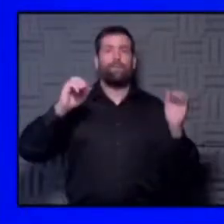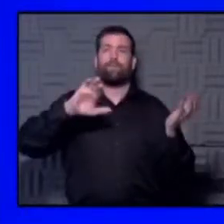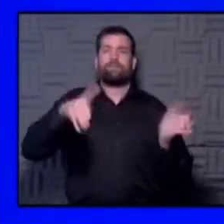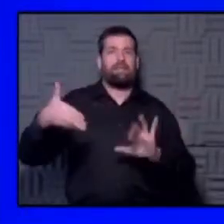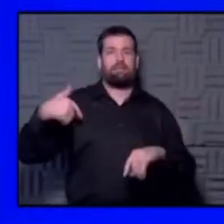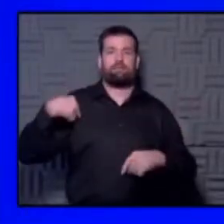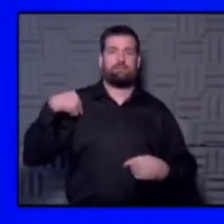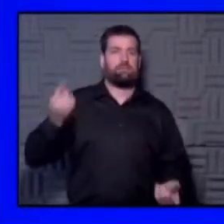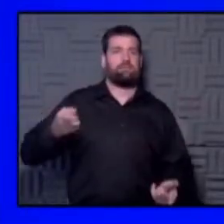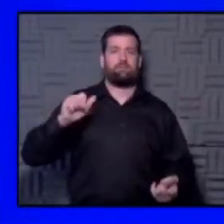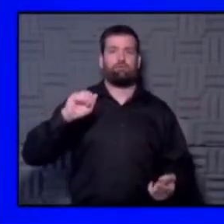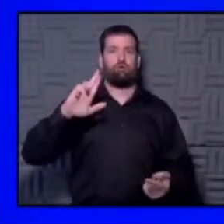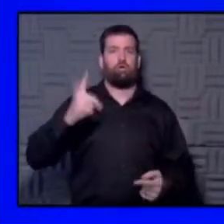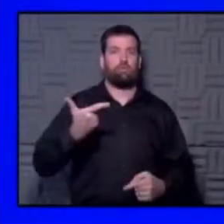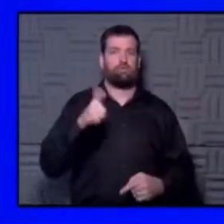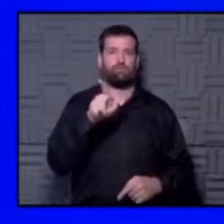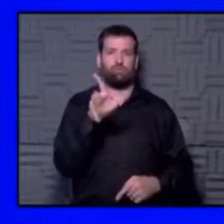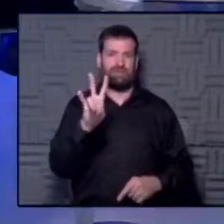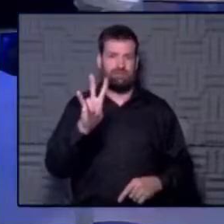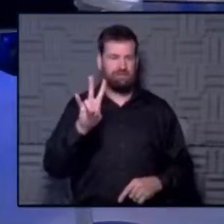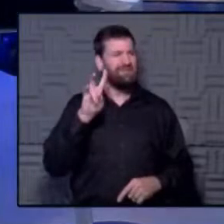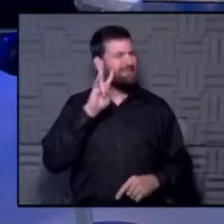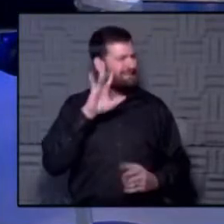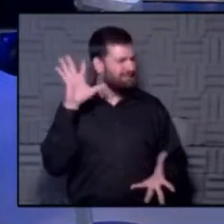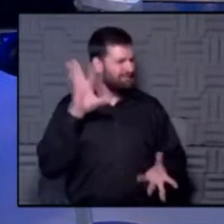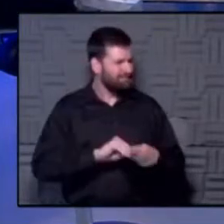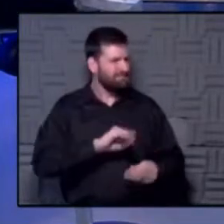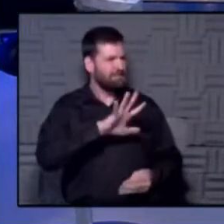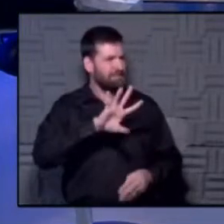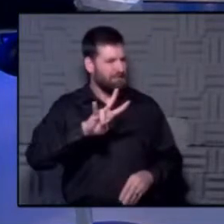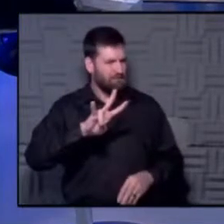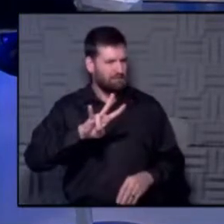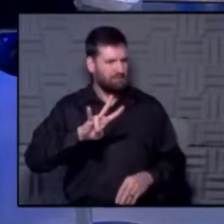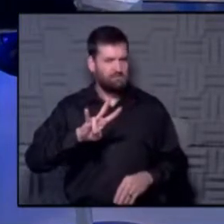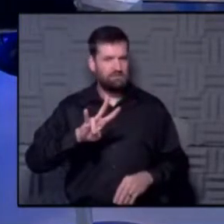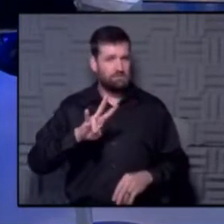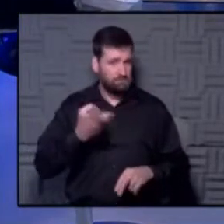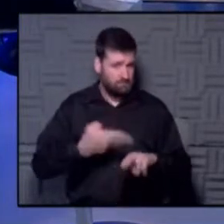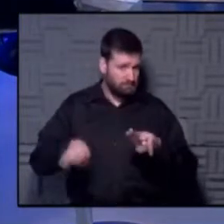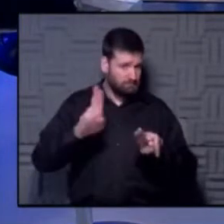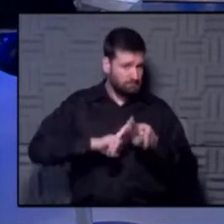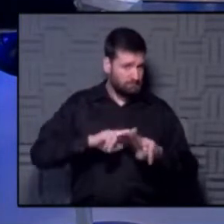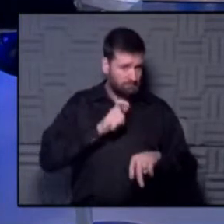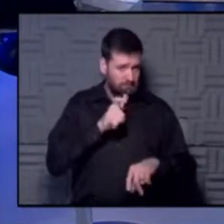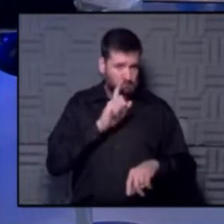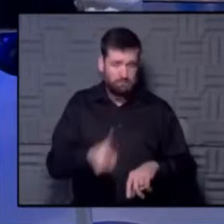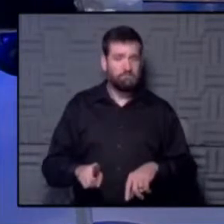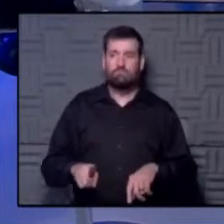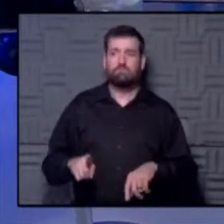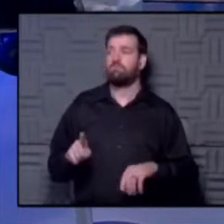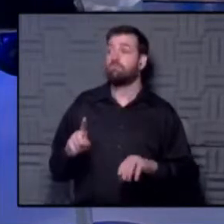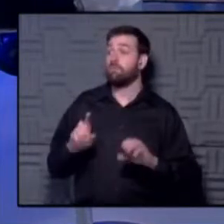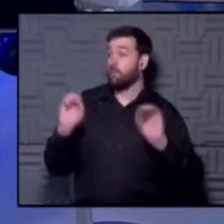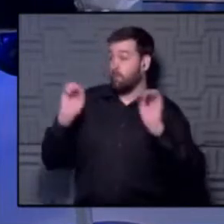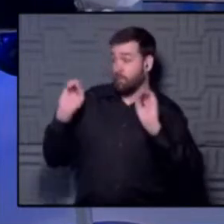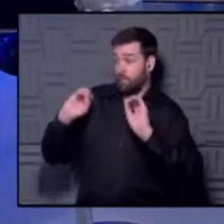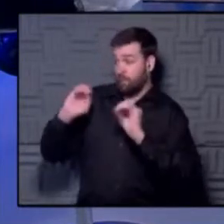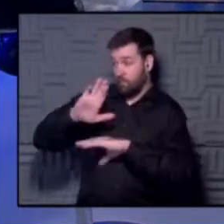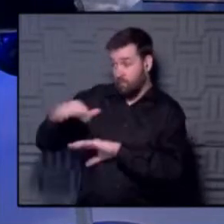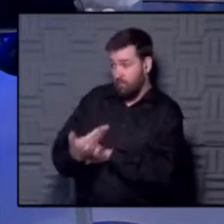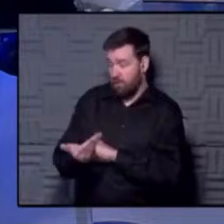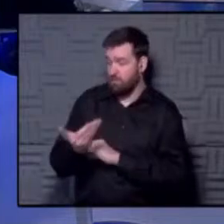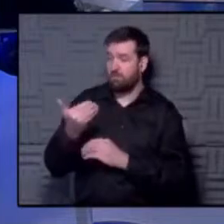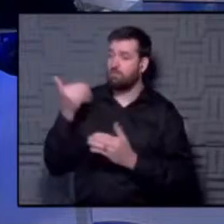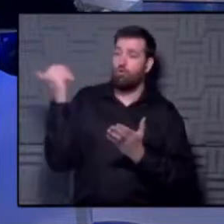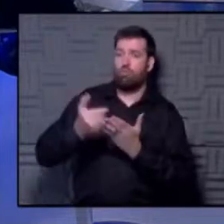August 27th. I think we were at 57 deaths, and I'm not sure if it's gone up since that day. There weren't any overnight, so it's